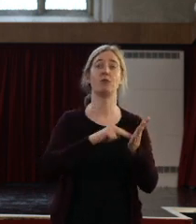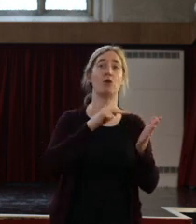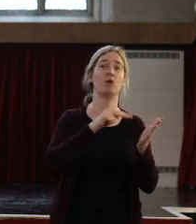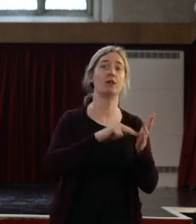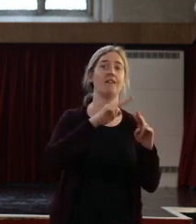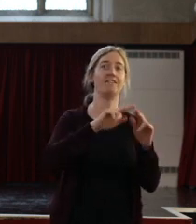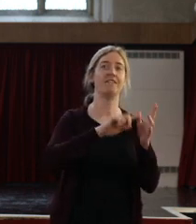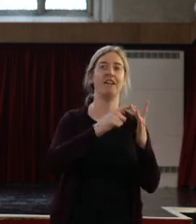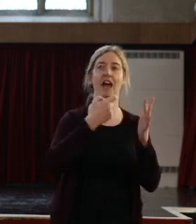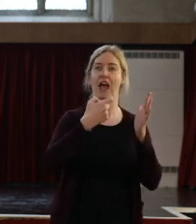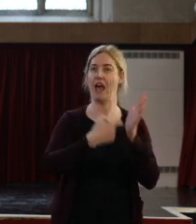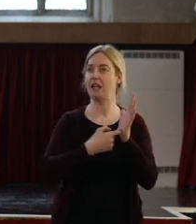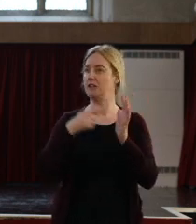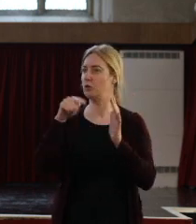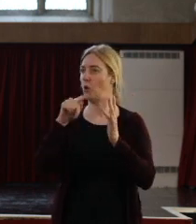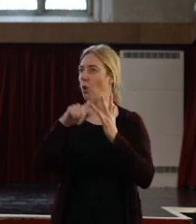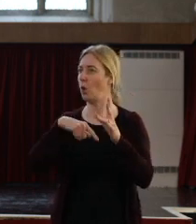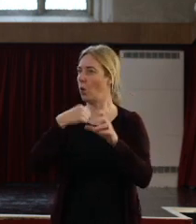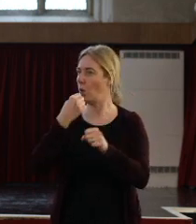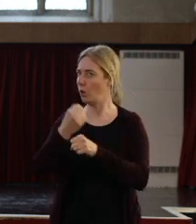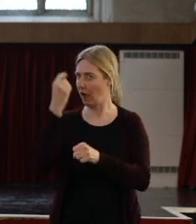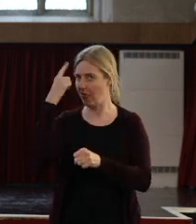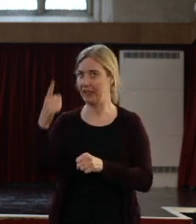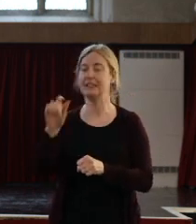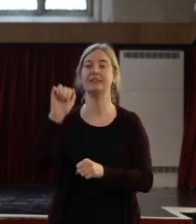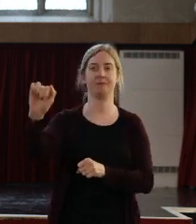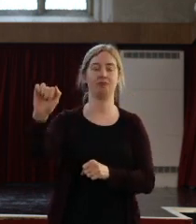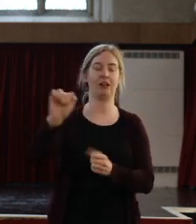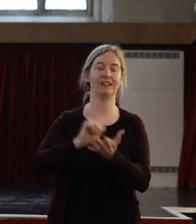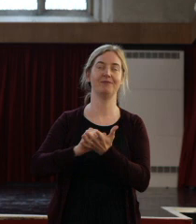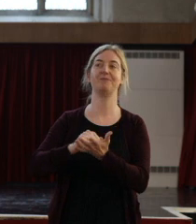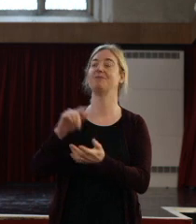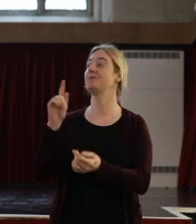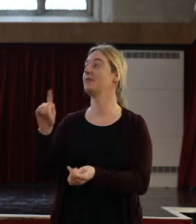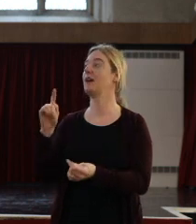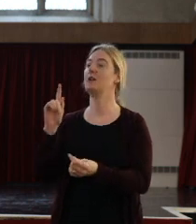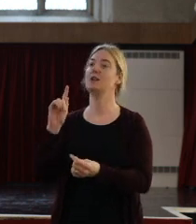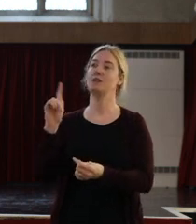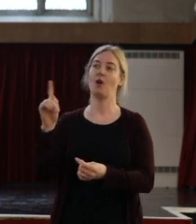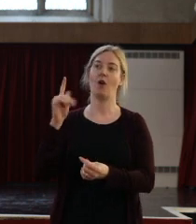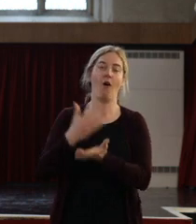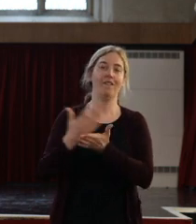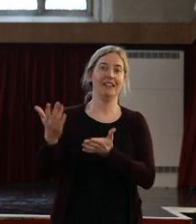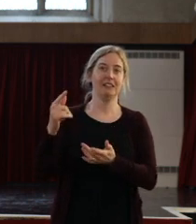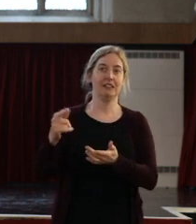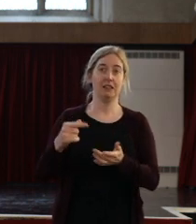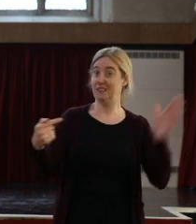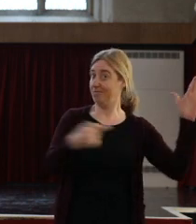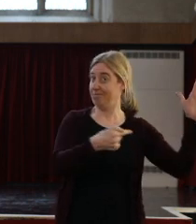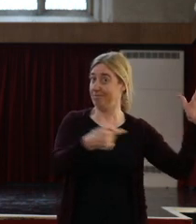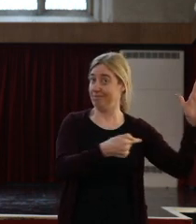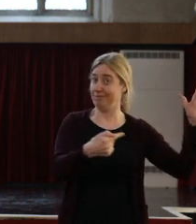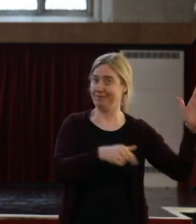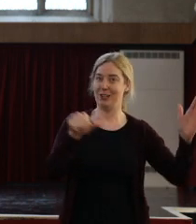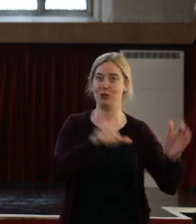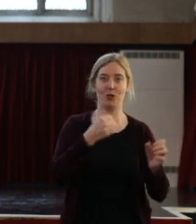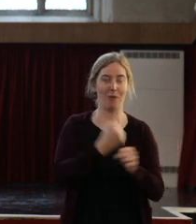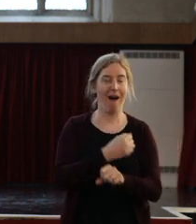norwichtheatre.org, I think. Isn't that right? Fantastic. There we go. That was shameless, Caroline. Get out.